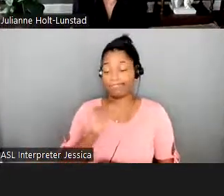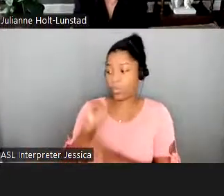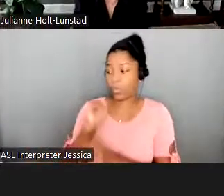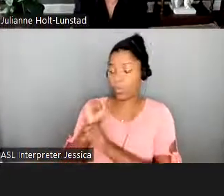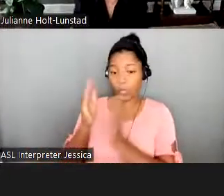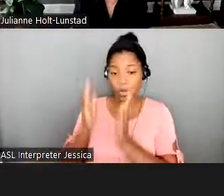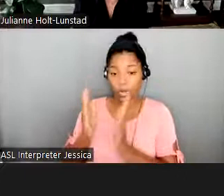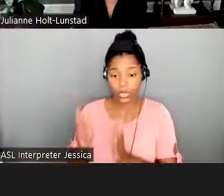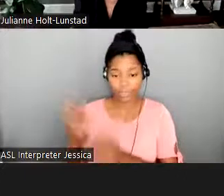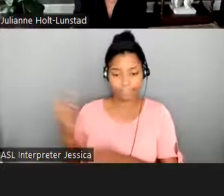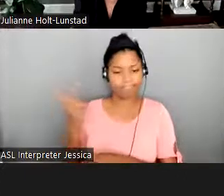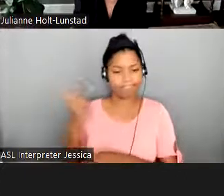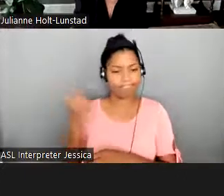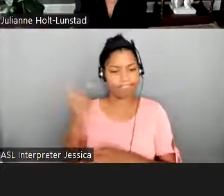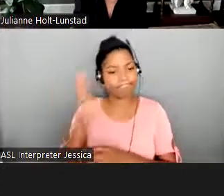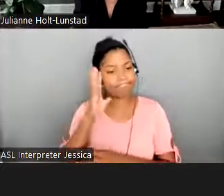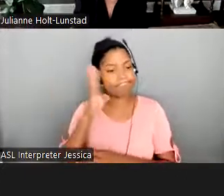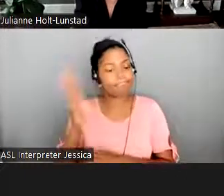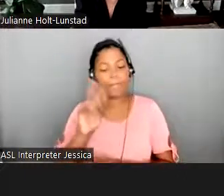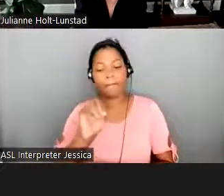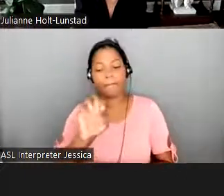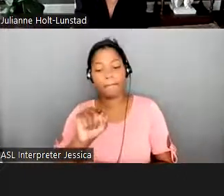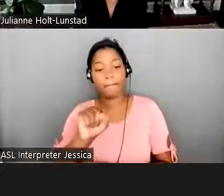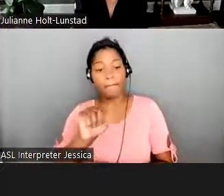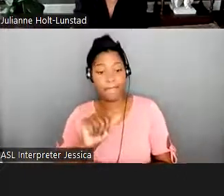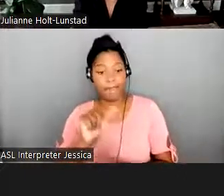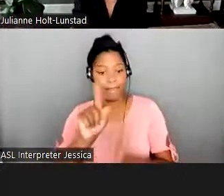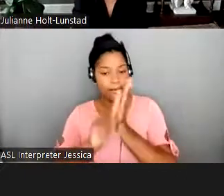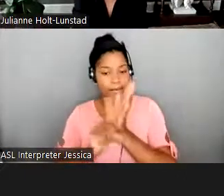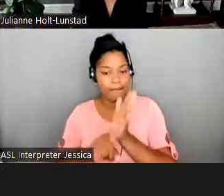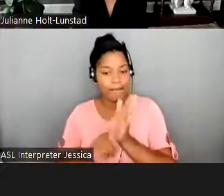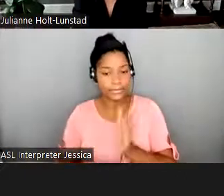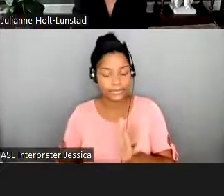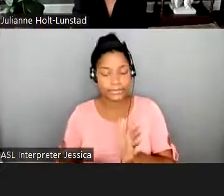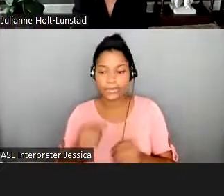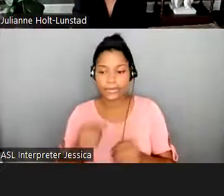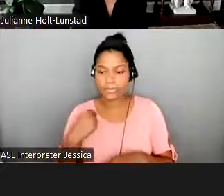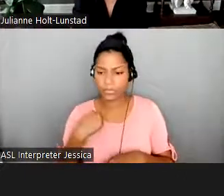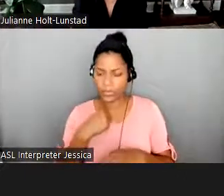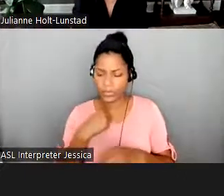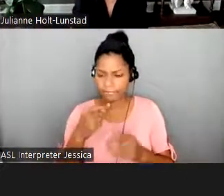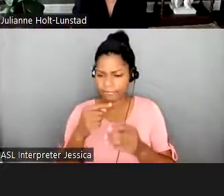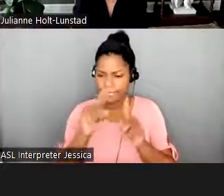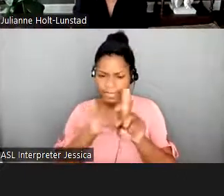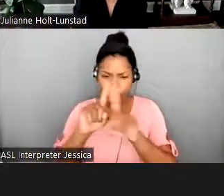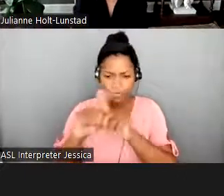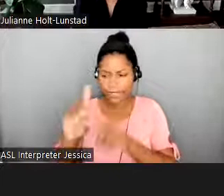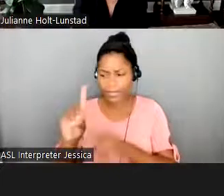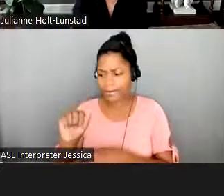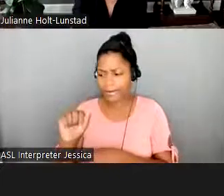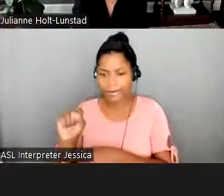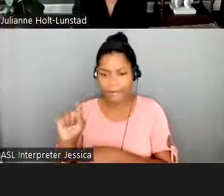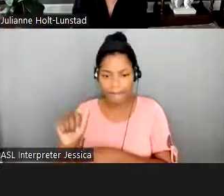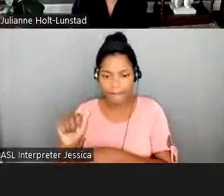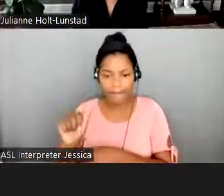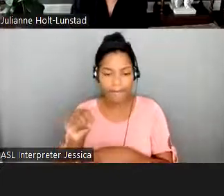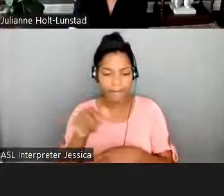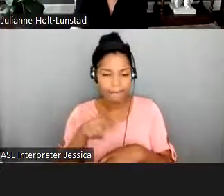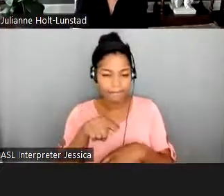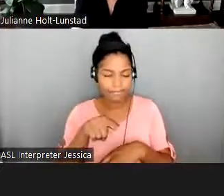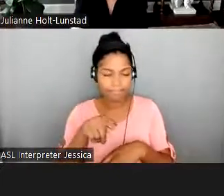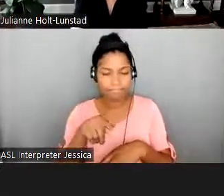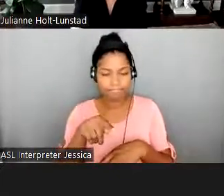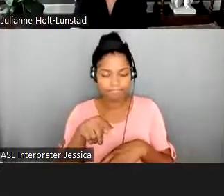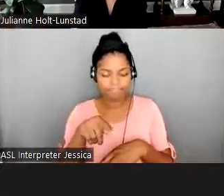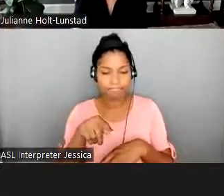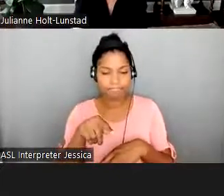a meta-analysis of randomized controlled trials reporting data on survival as a function of